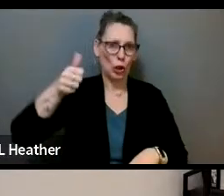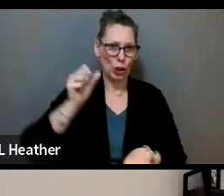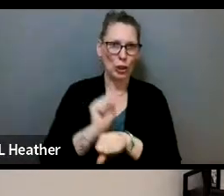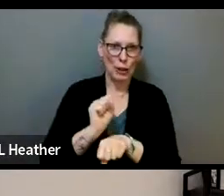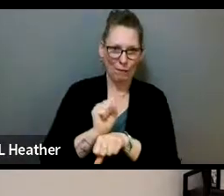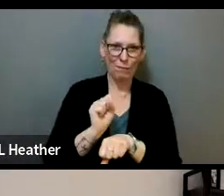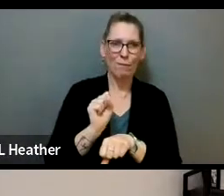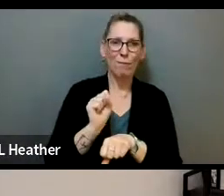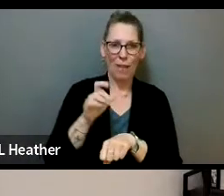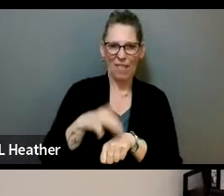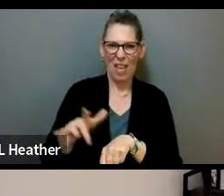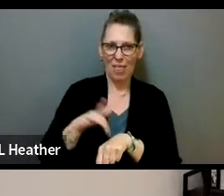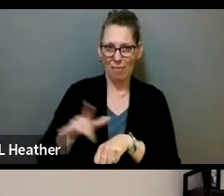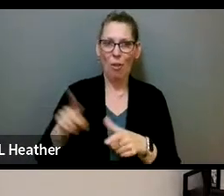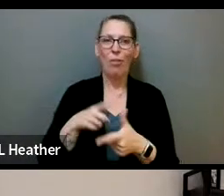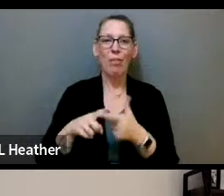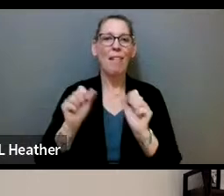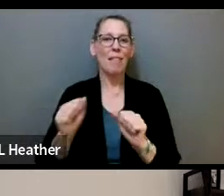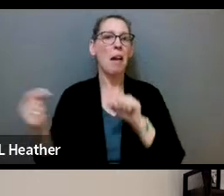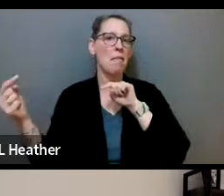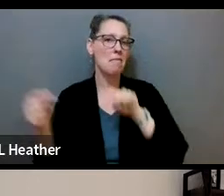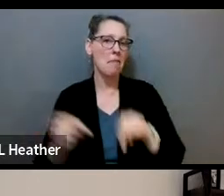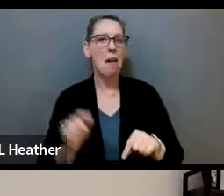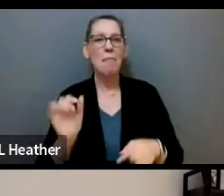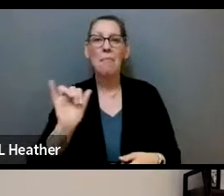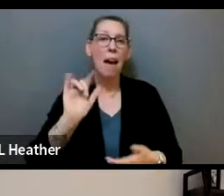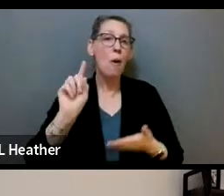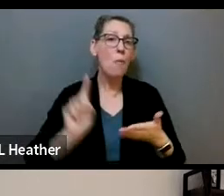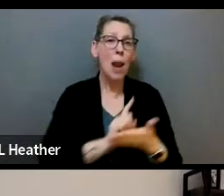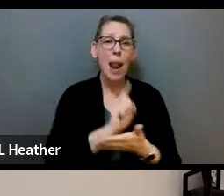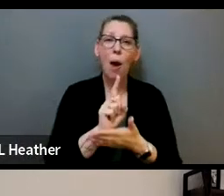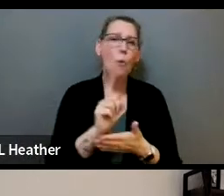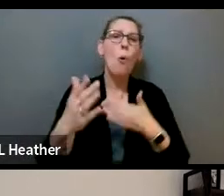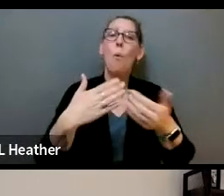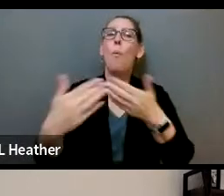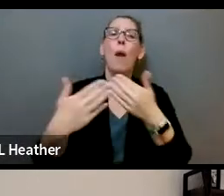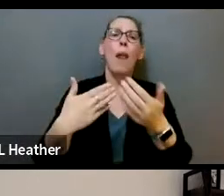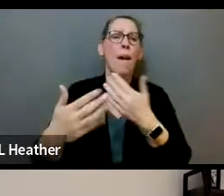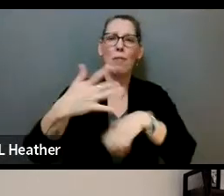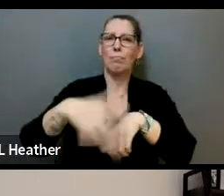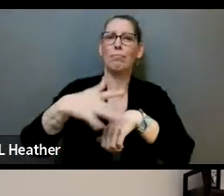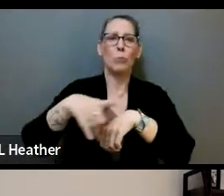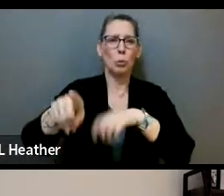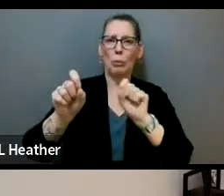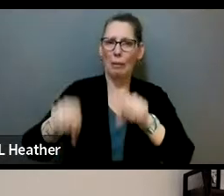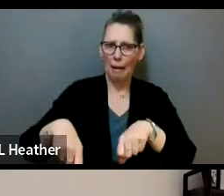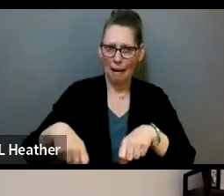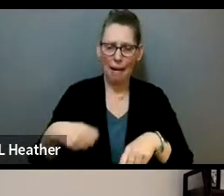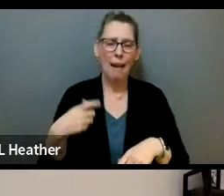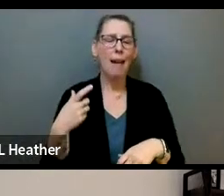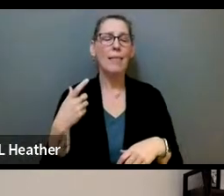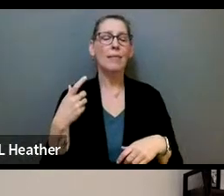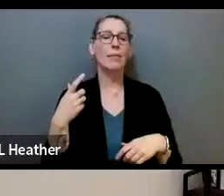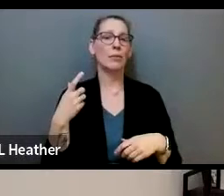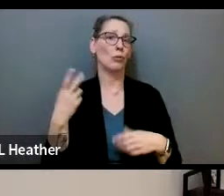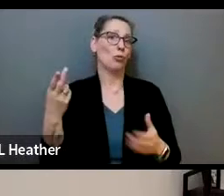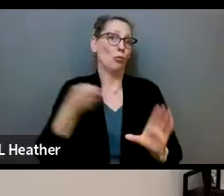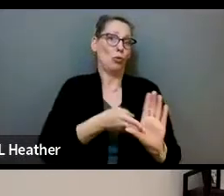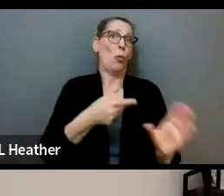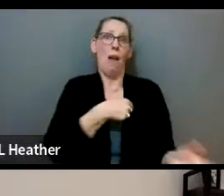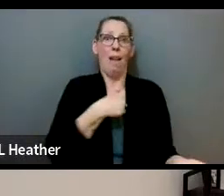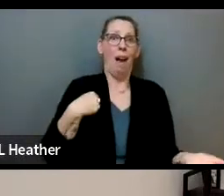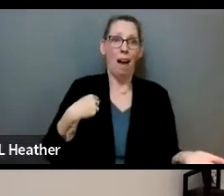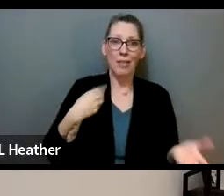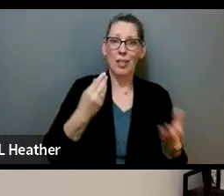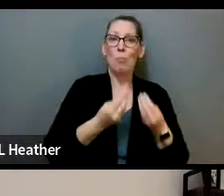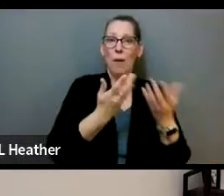group members can come to the booth for, like, you know, an hour or however much time they can to join us and